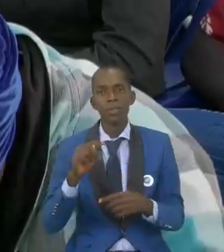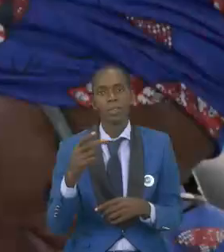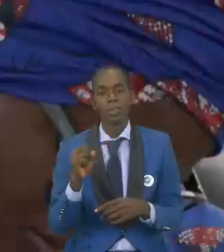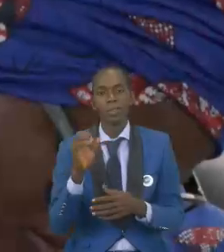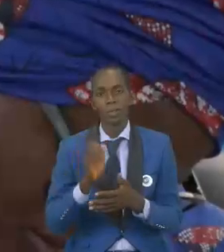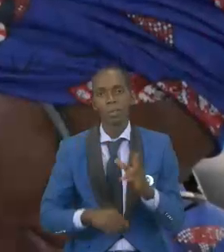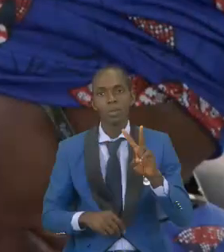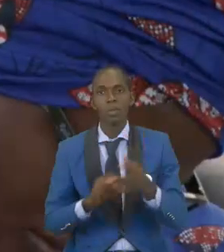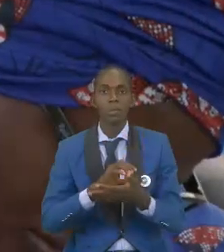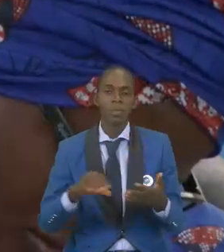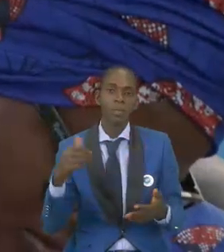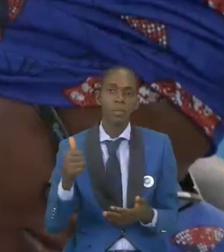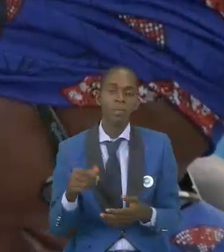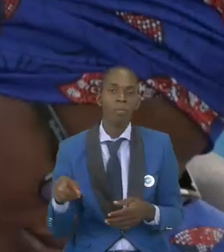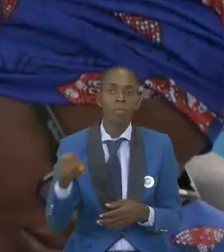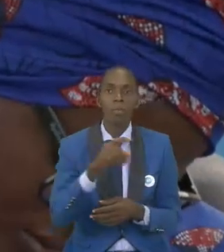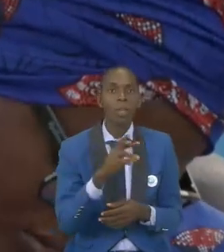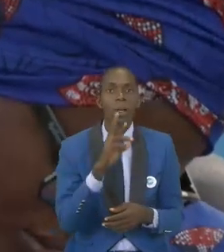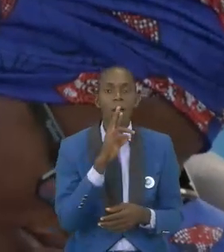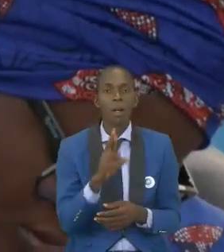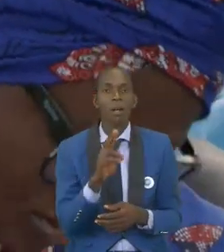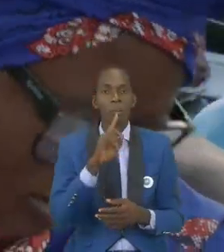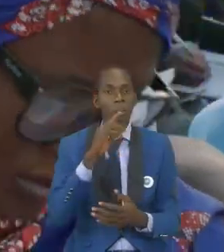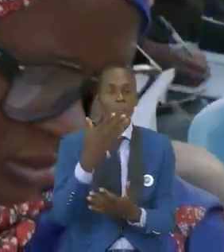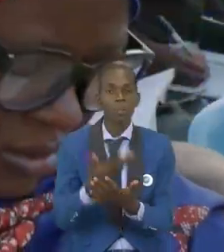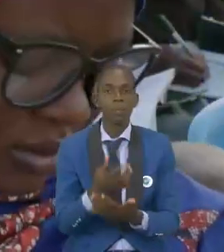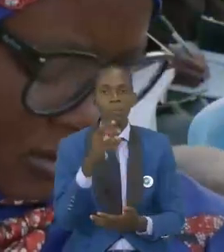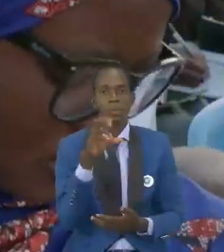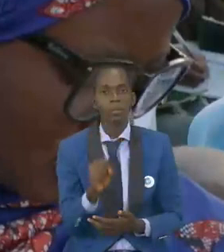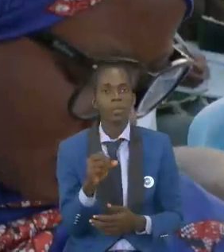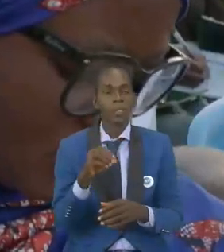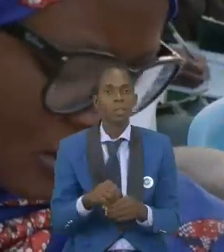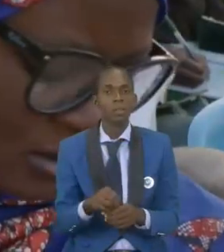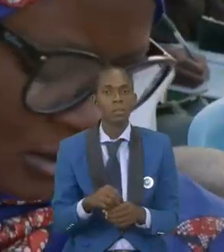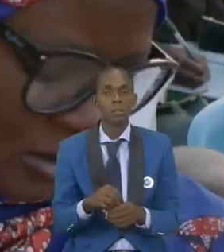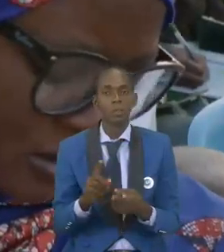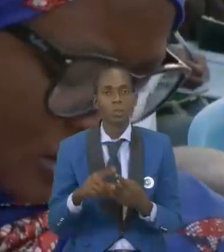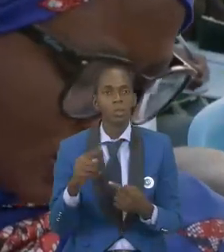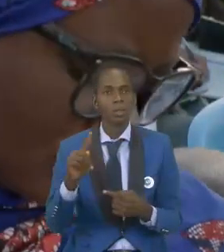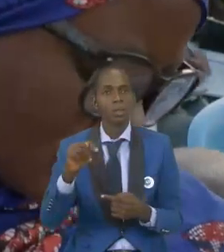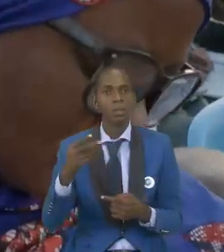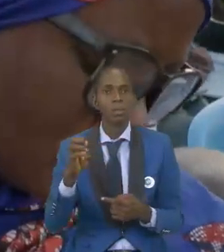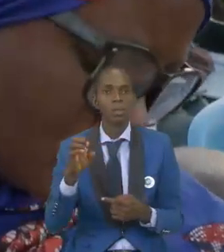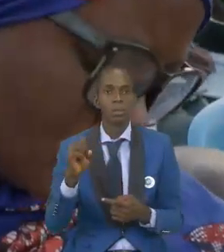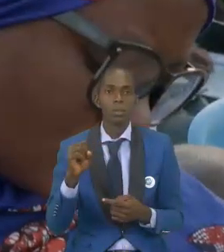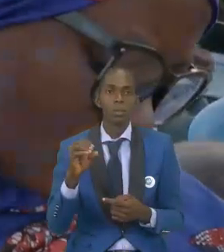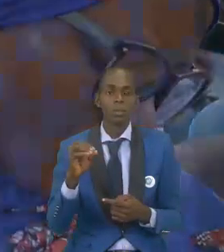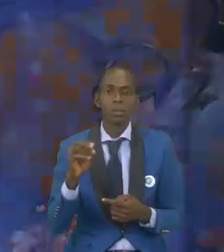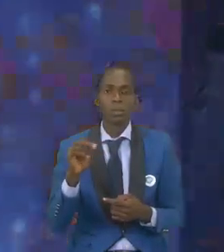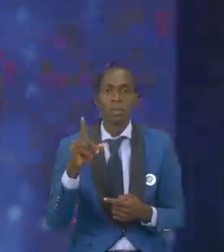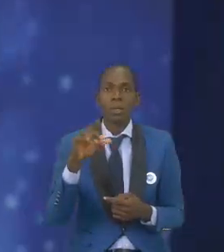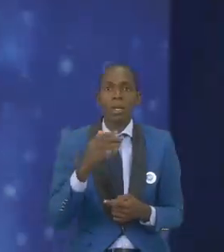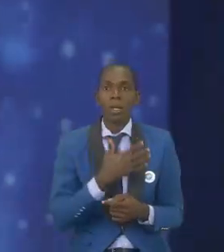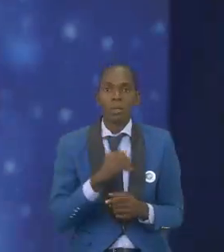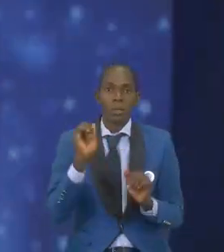are witnesses, you Thessalonians, and God also. You can see the things that